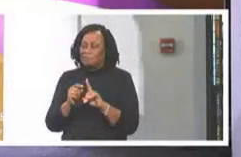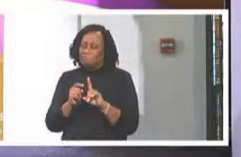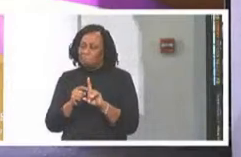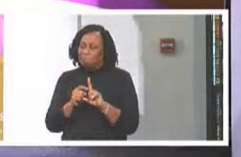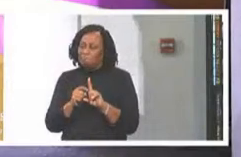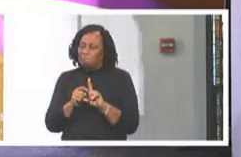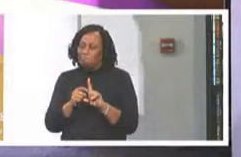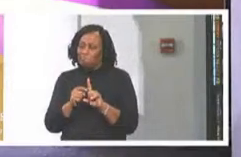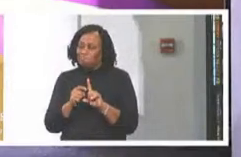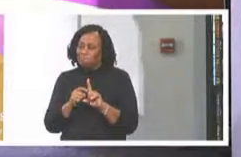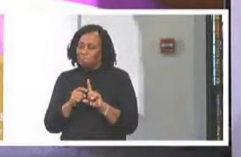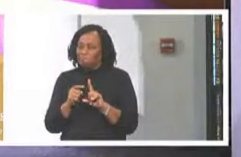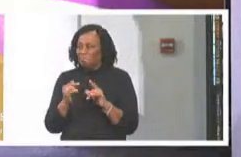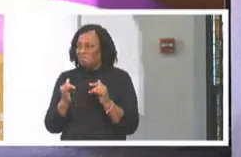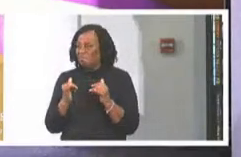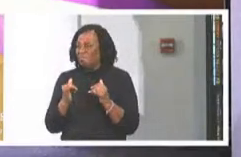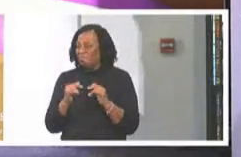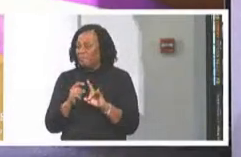Right now.